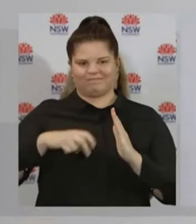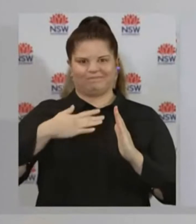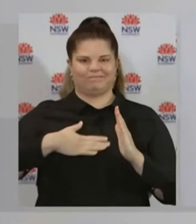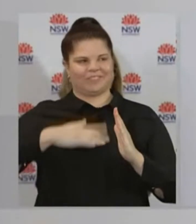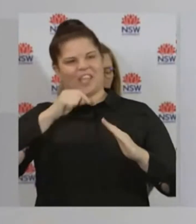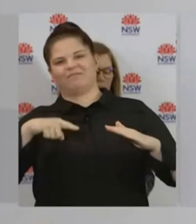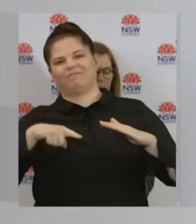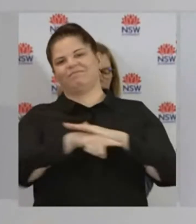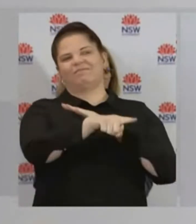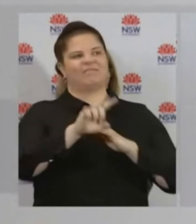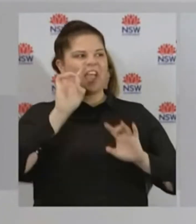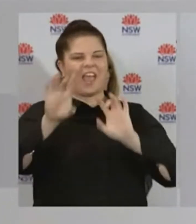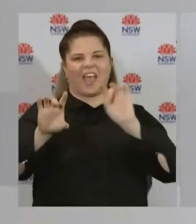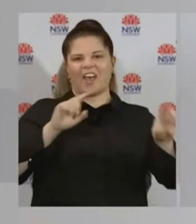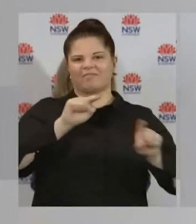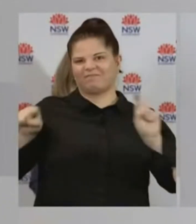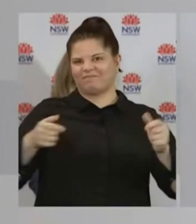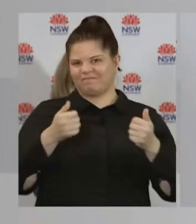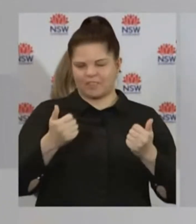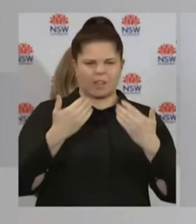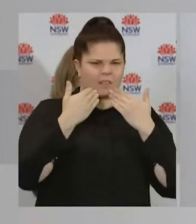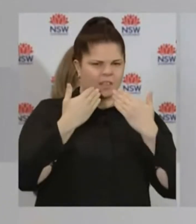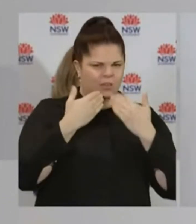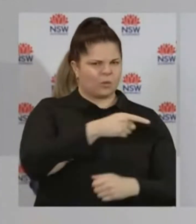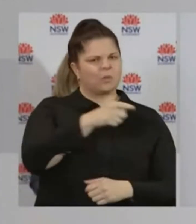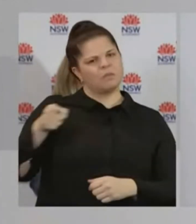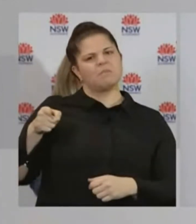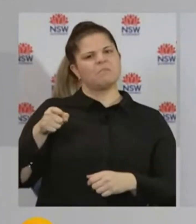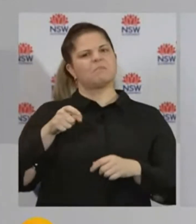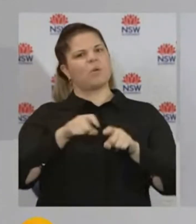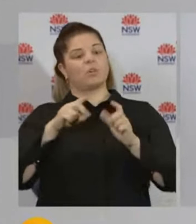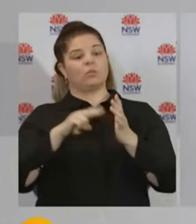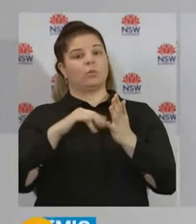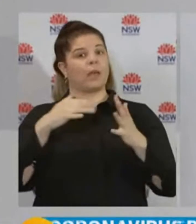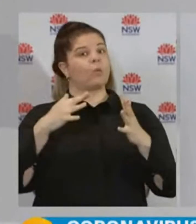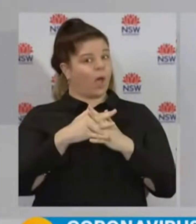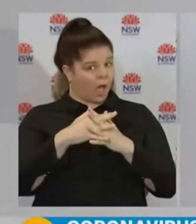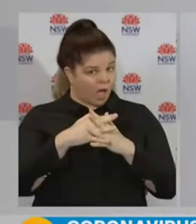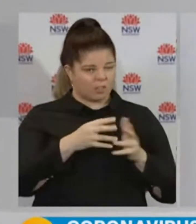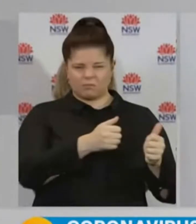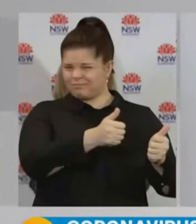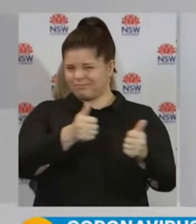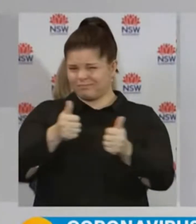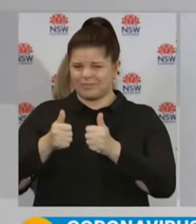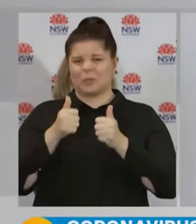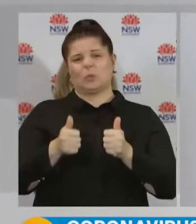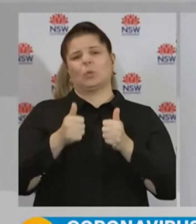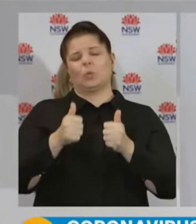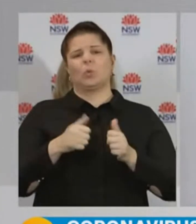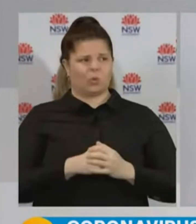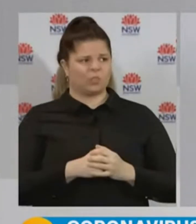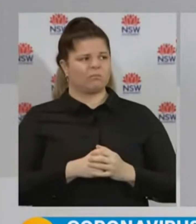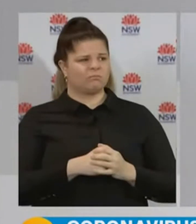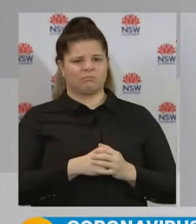thank everybody for their cooperation. In the main, New South Wales citizens dealt with the easing of restrictions in a very positive way, and I want to